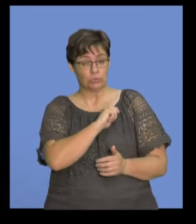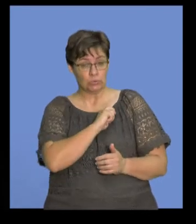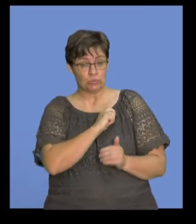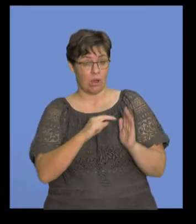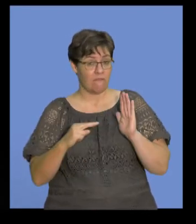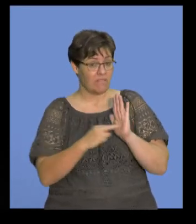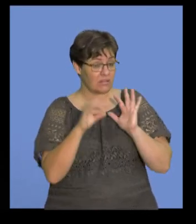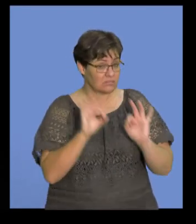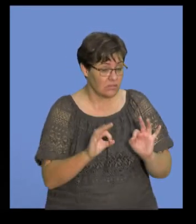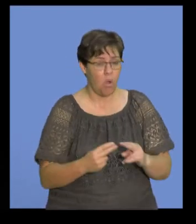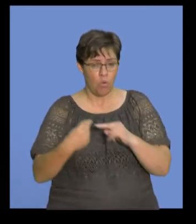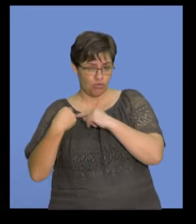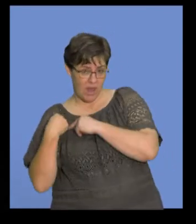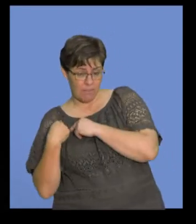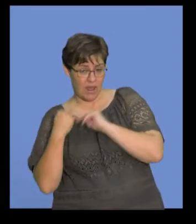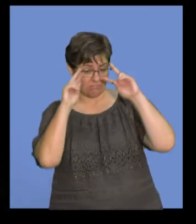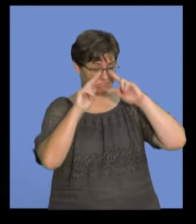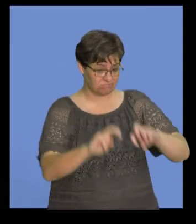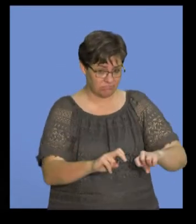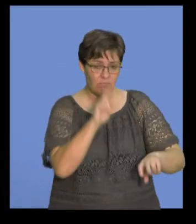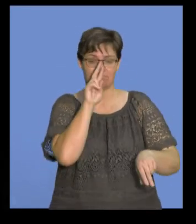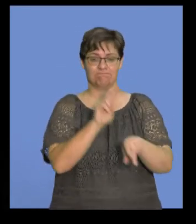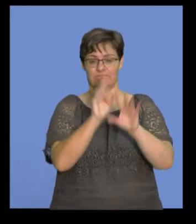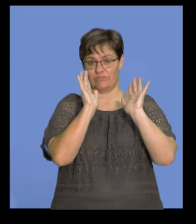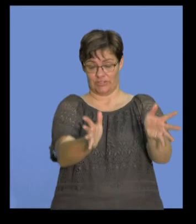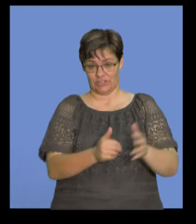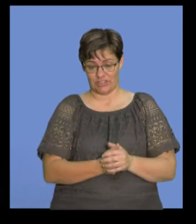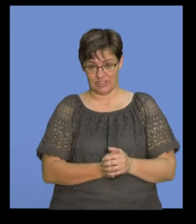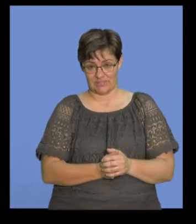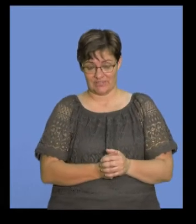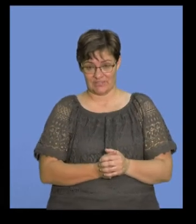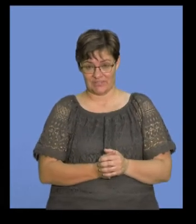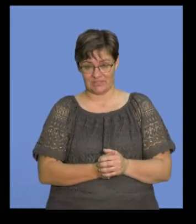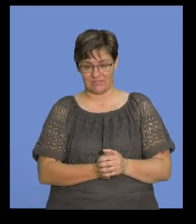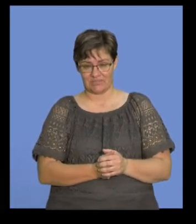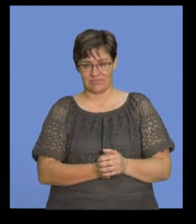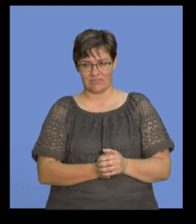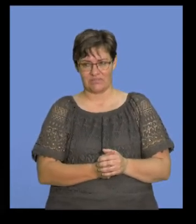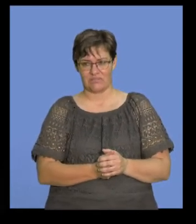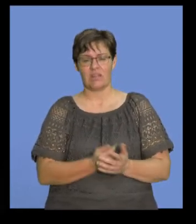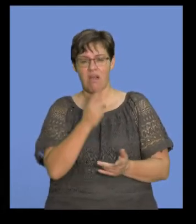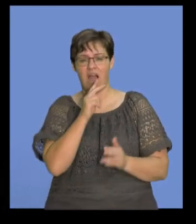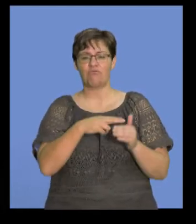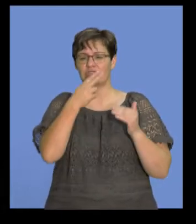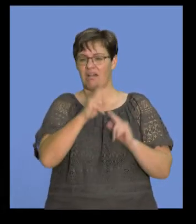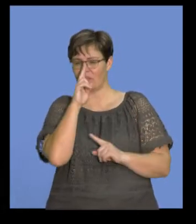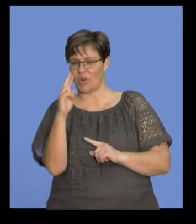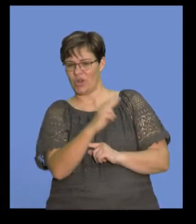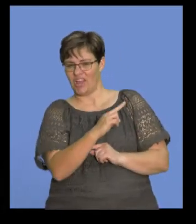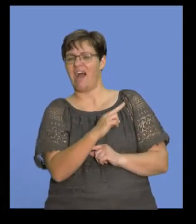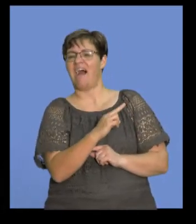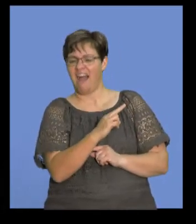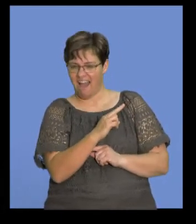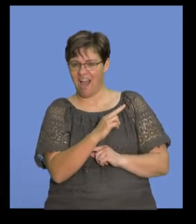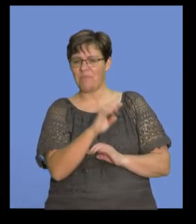and reliability of your investigation has been looked at. So if we go back to looking at our results, we must be able